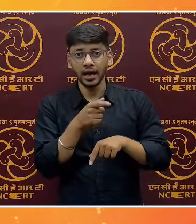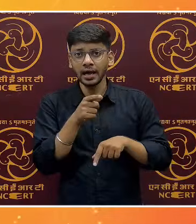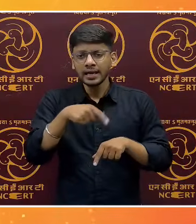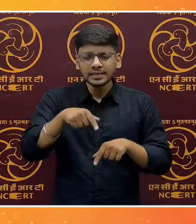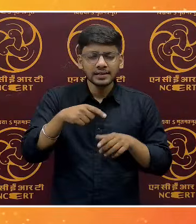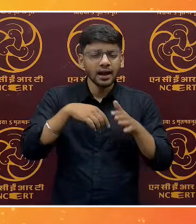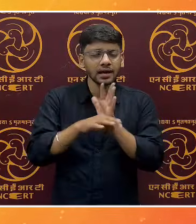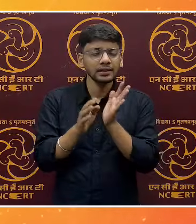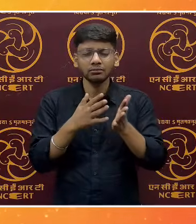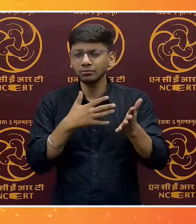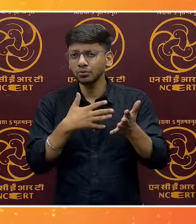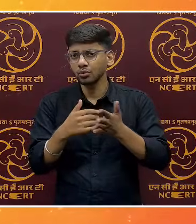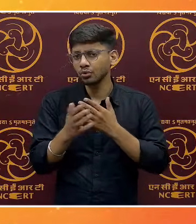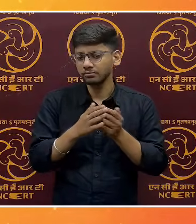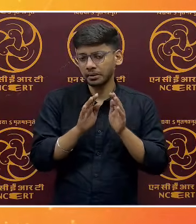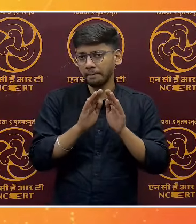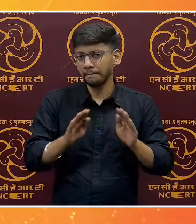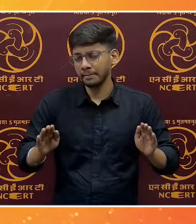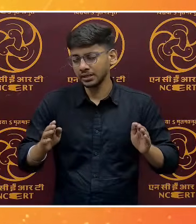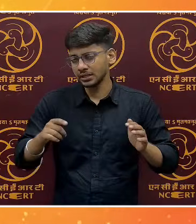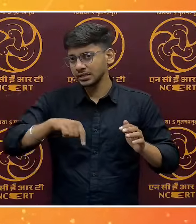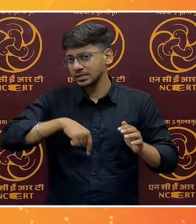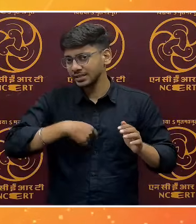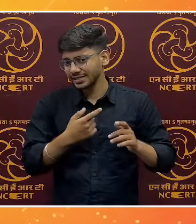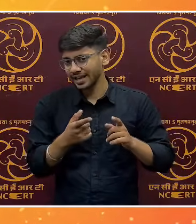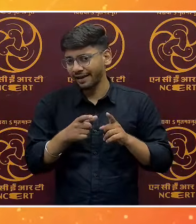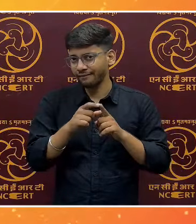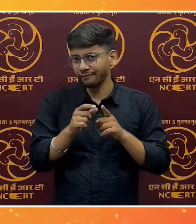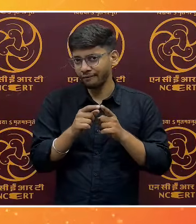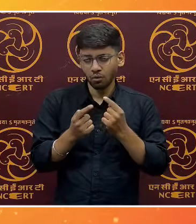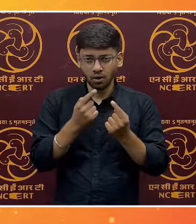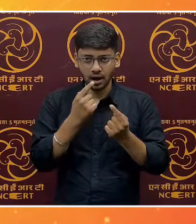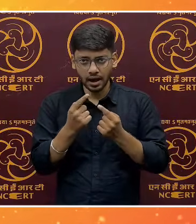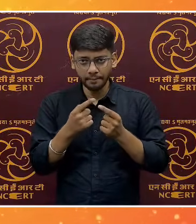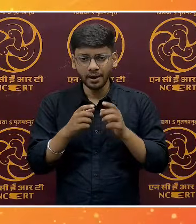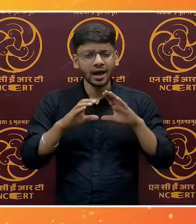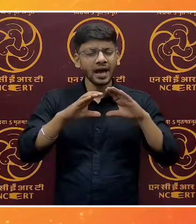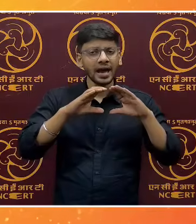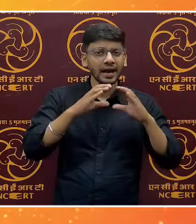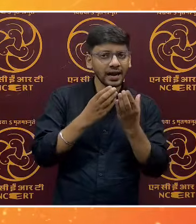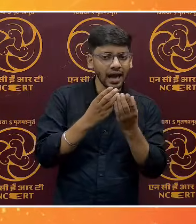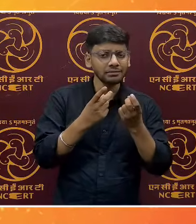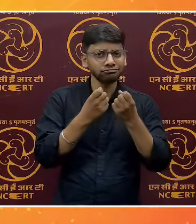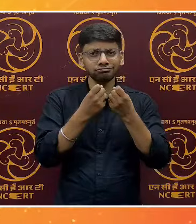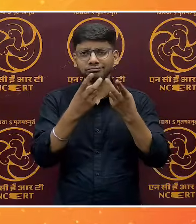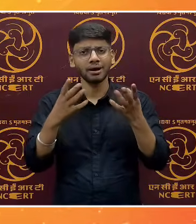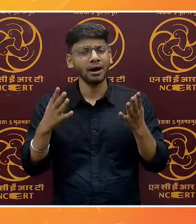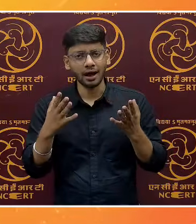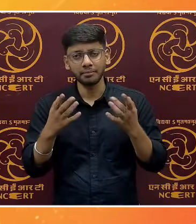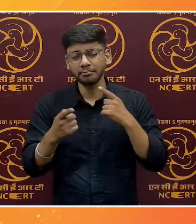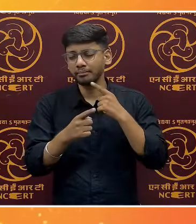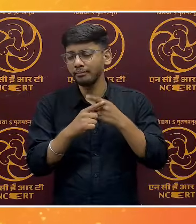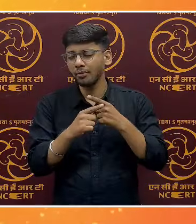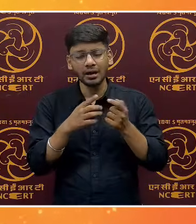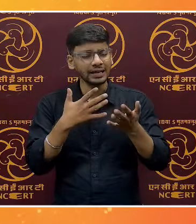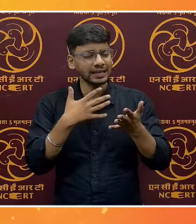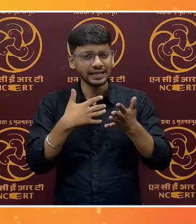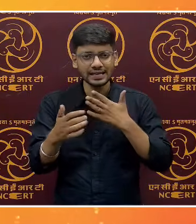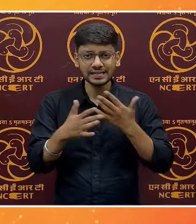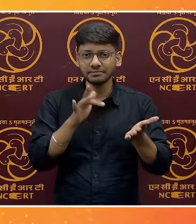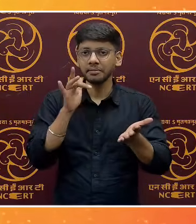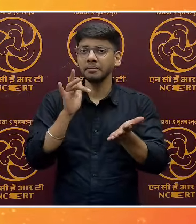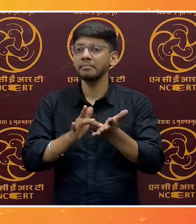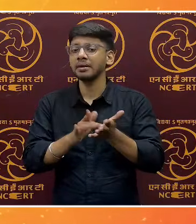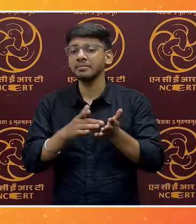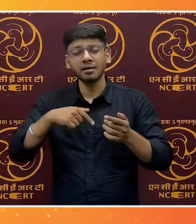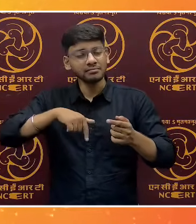them, and they are available for different subjects, for different grades, and you can operate anytime, anywhere. All you need